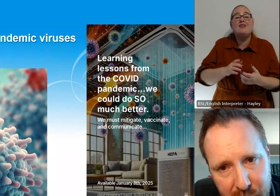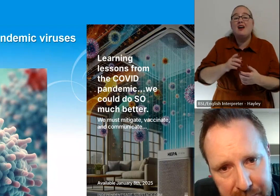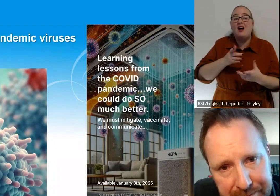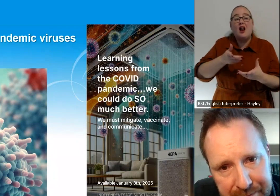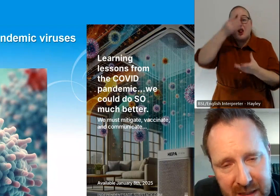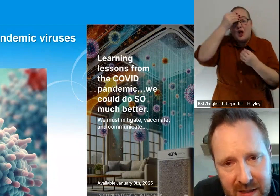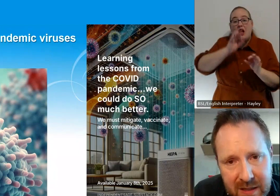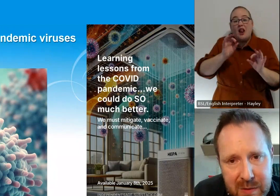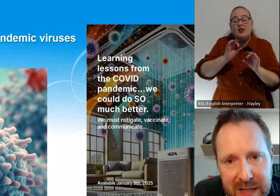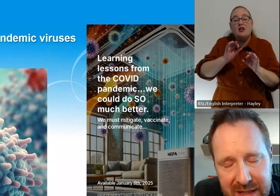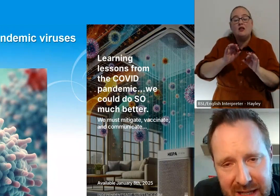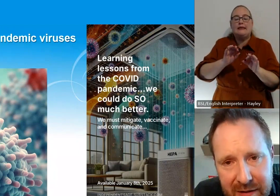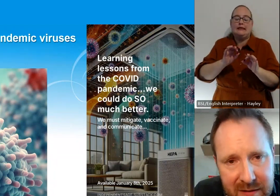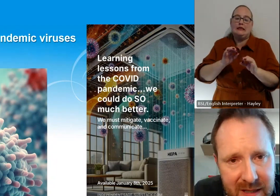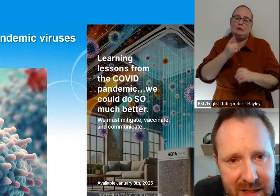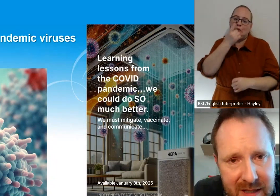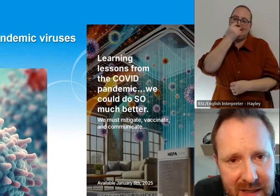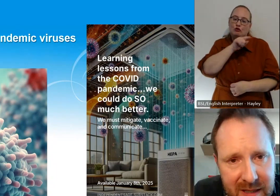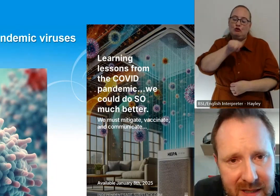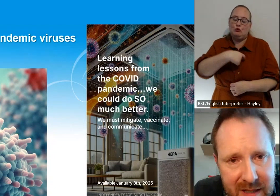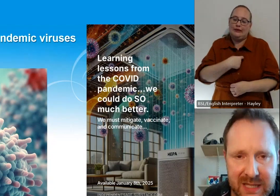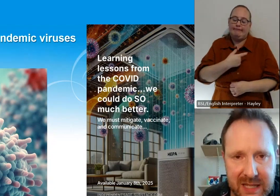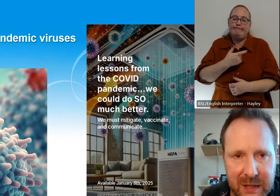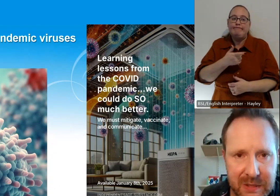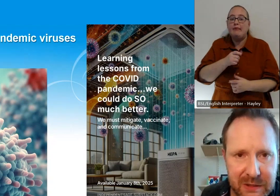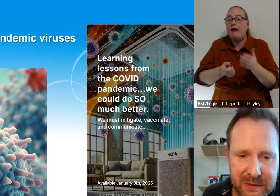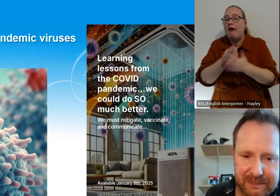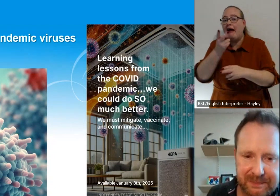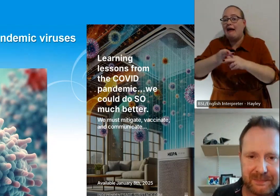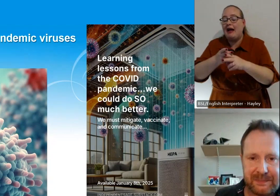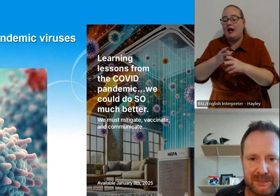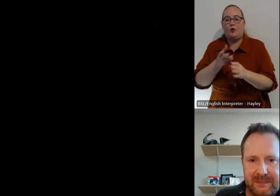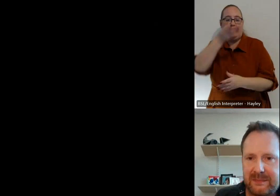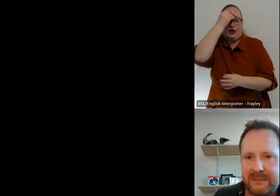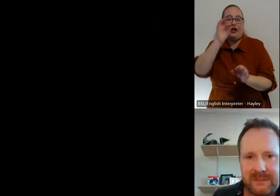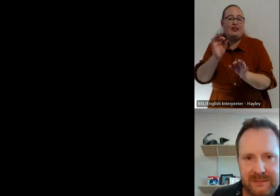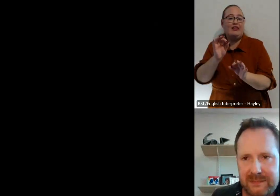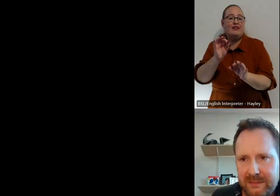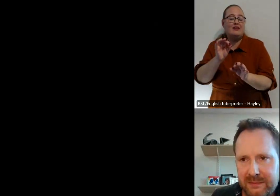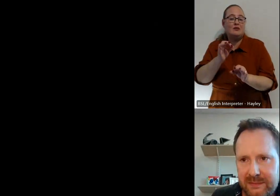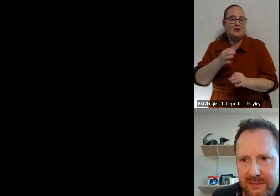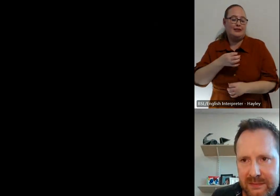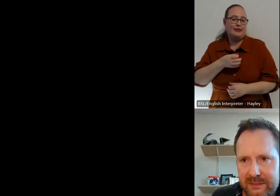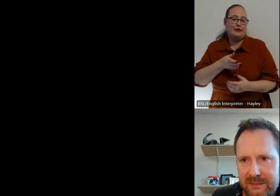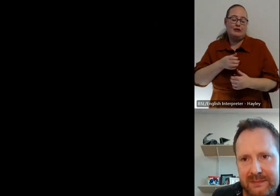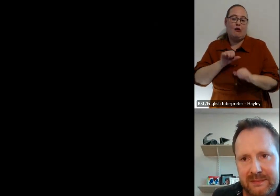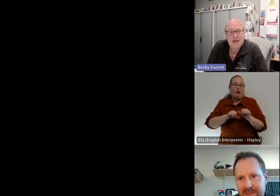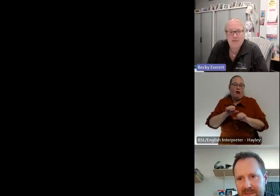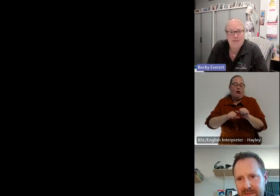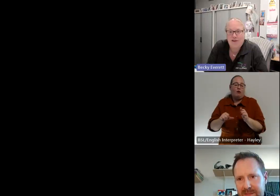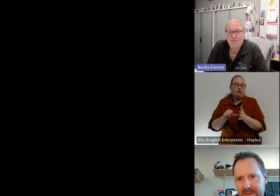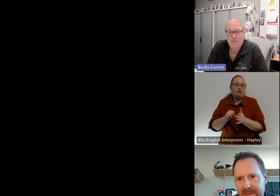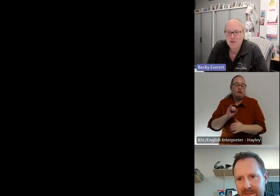once more. So I'll leave it there, and as Binita said, happy to take any questions. Thank you very much.